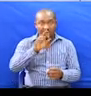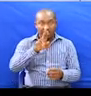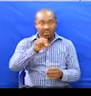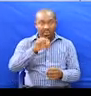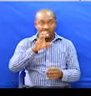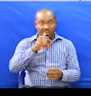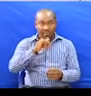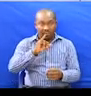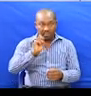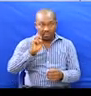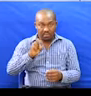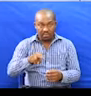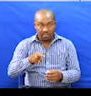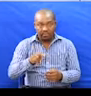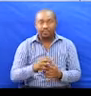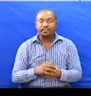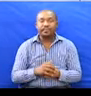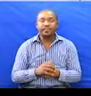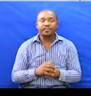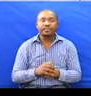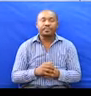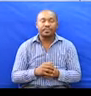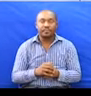of lipids.